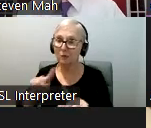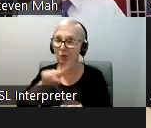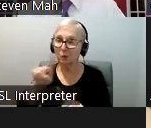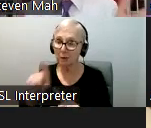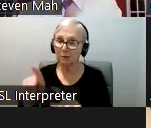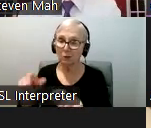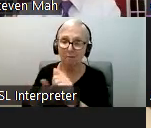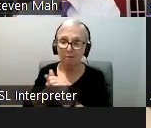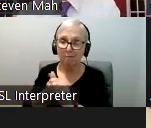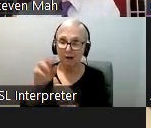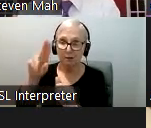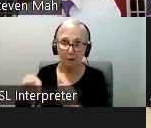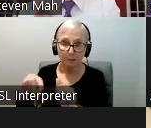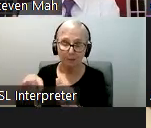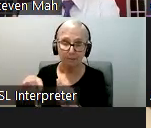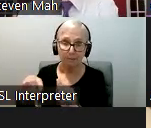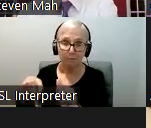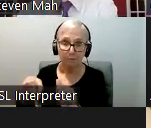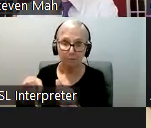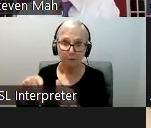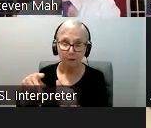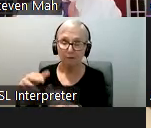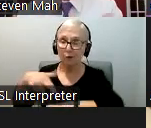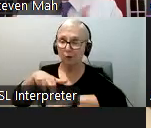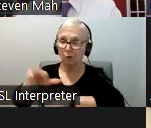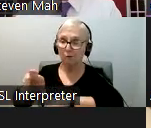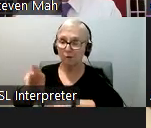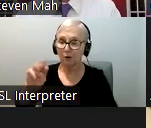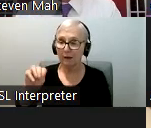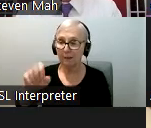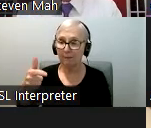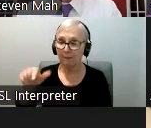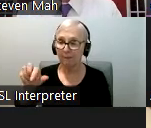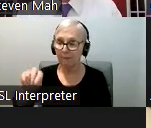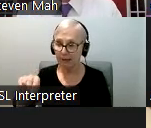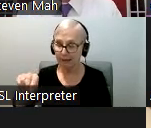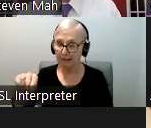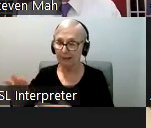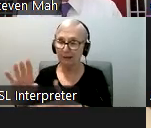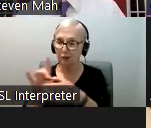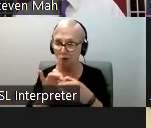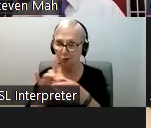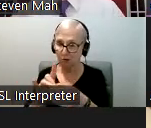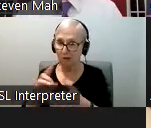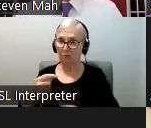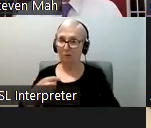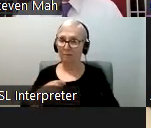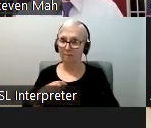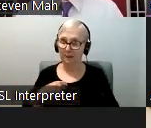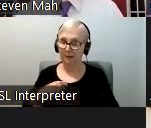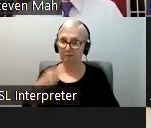follow-up, if you could refer that to Megan, and then Megan can coordinate with me to get that information to me. If you think